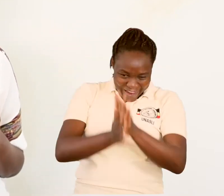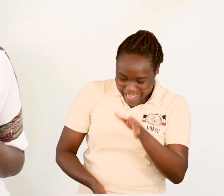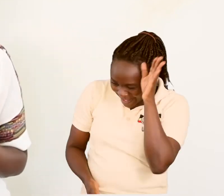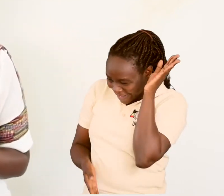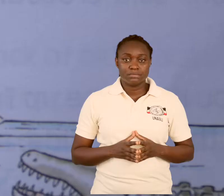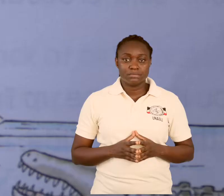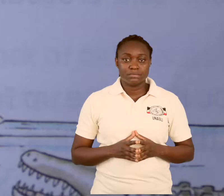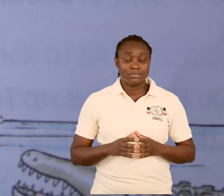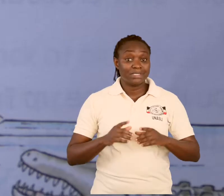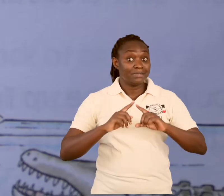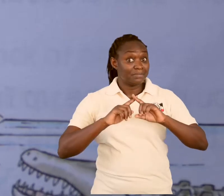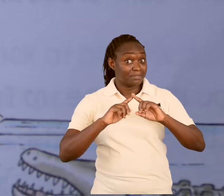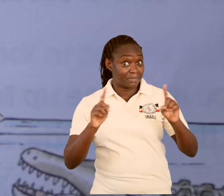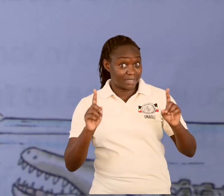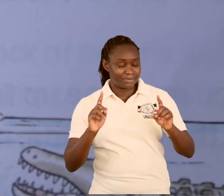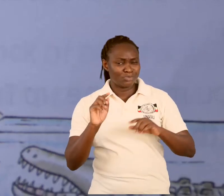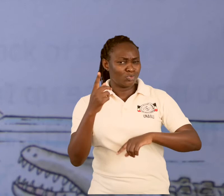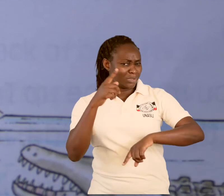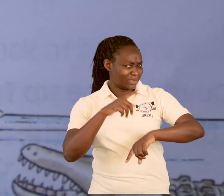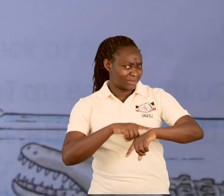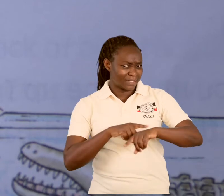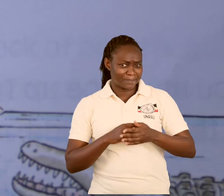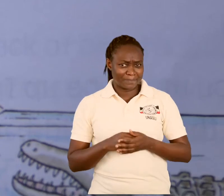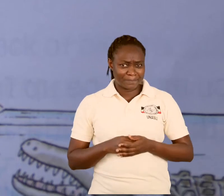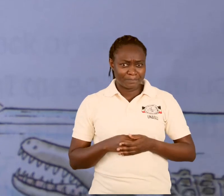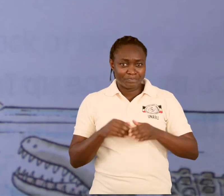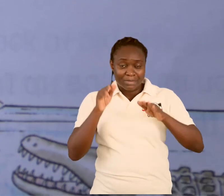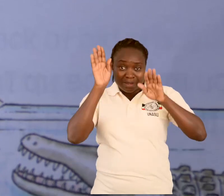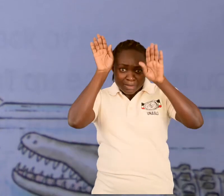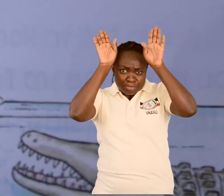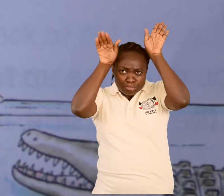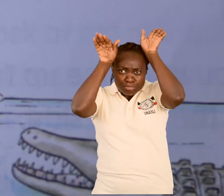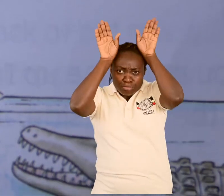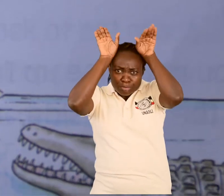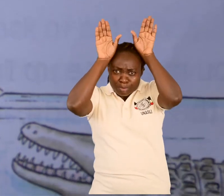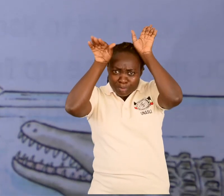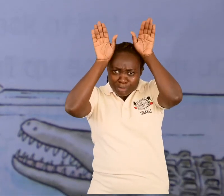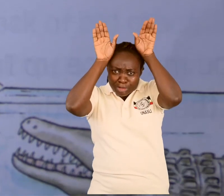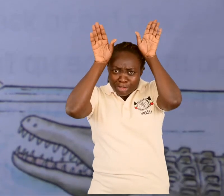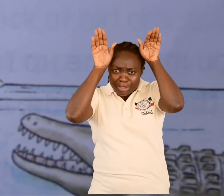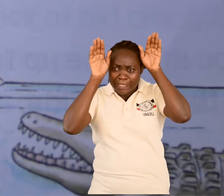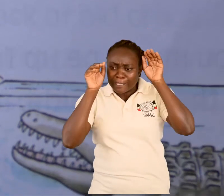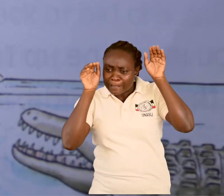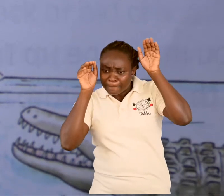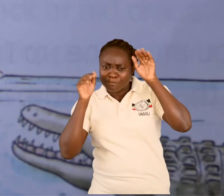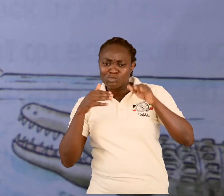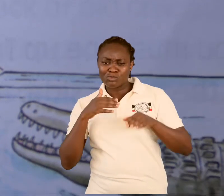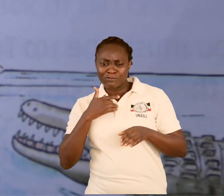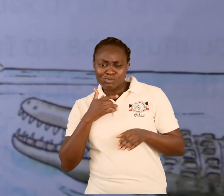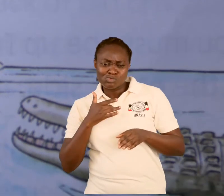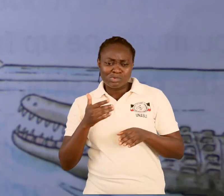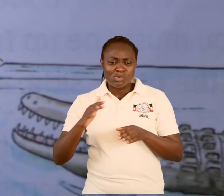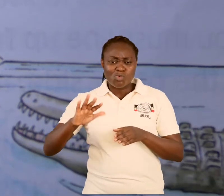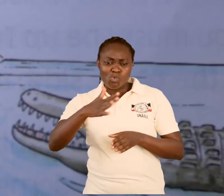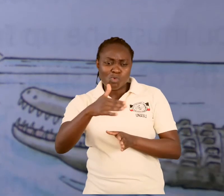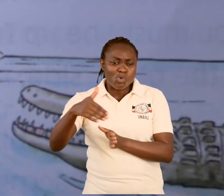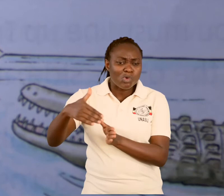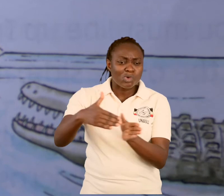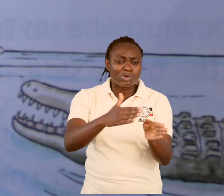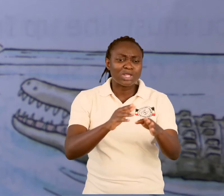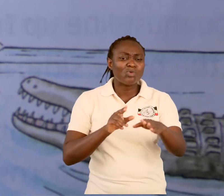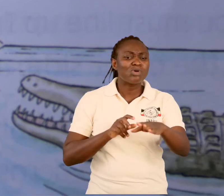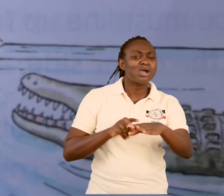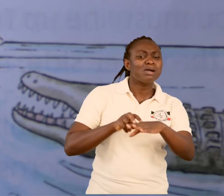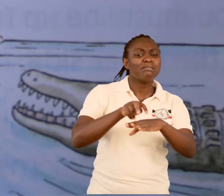ran again. But one day, Hare wanted to cross the river. He wanted to eat